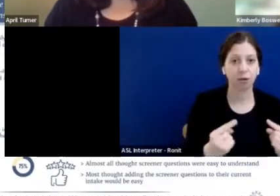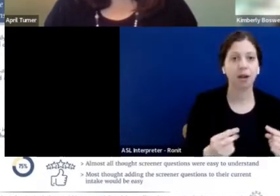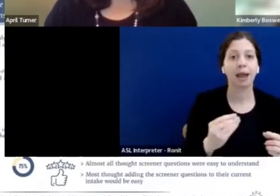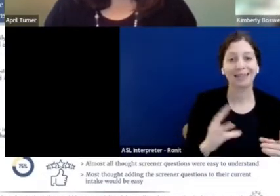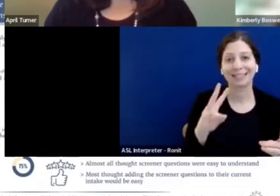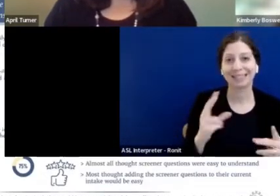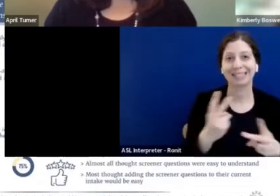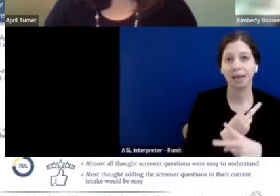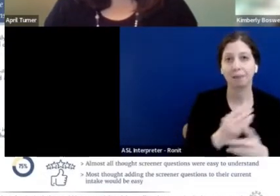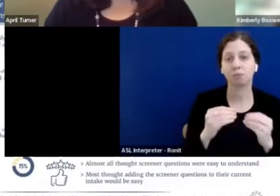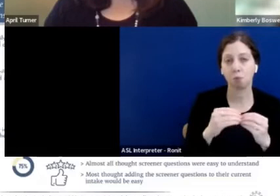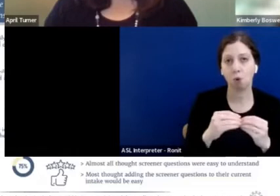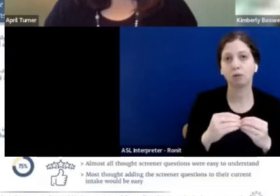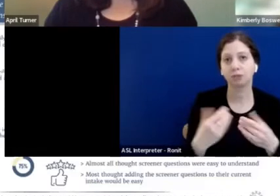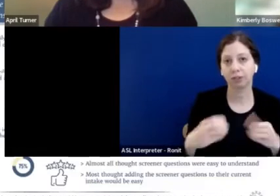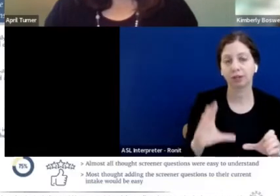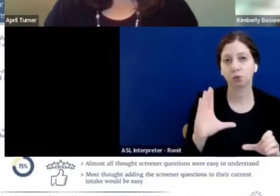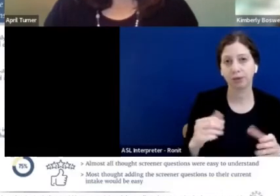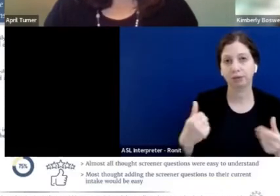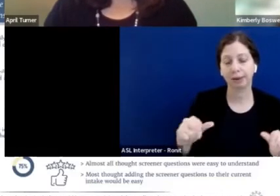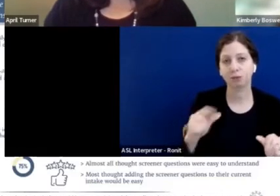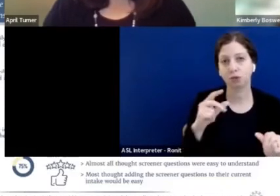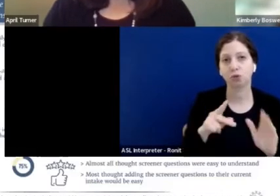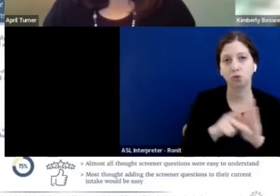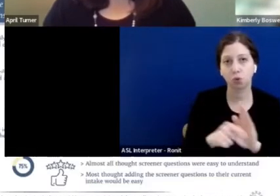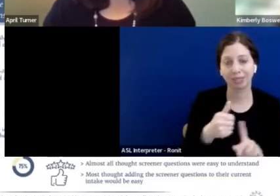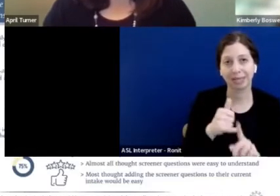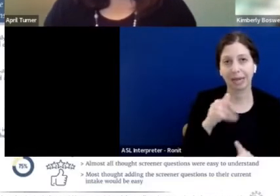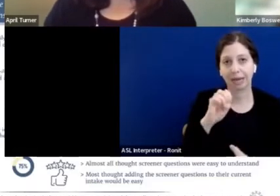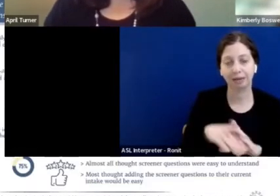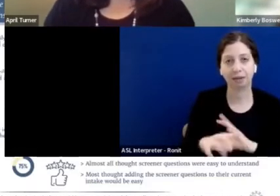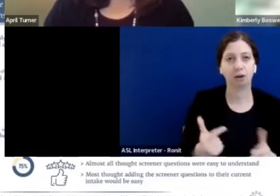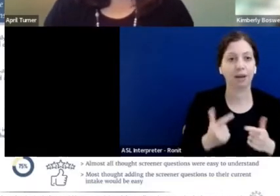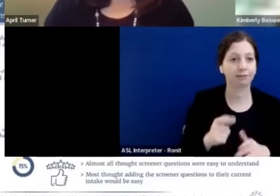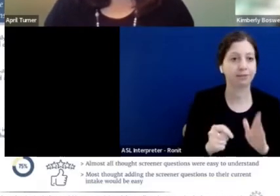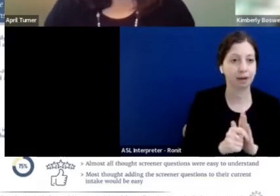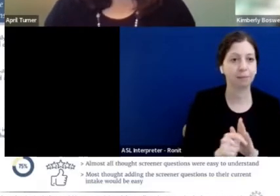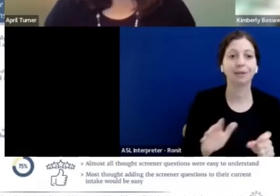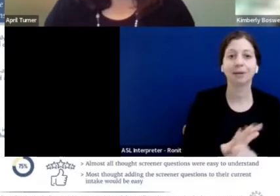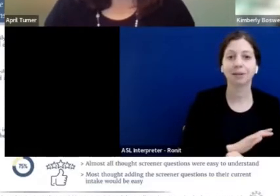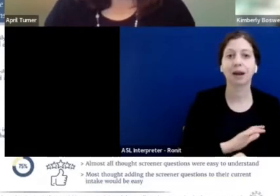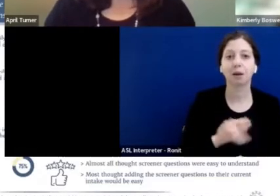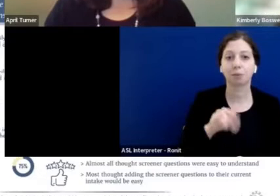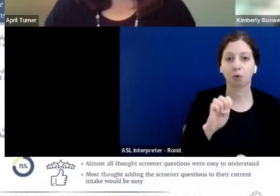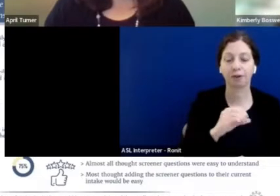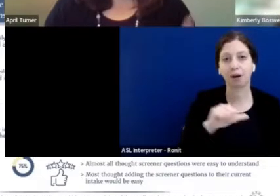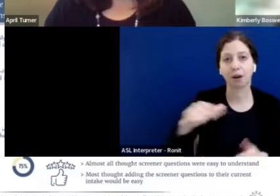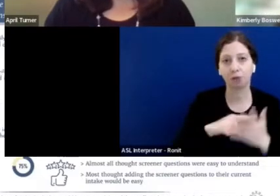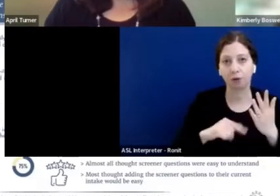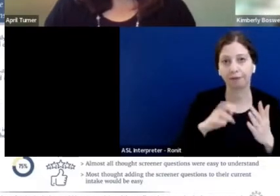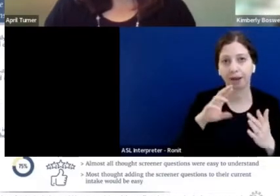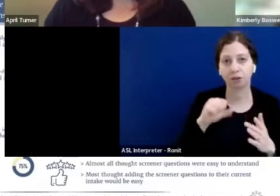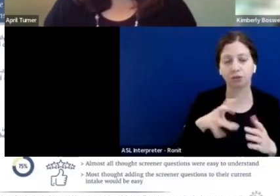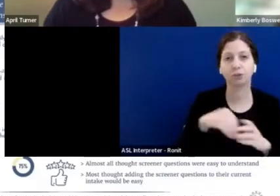have attempted suicide in their lifetime. The entire profile, including other factors, are all included on the